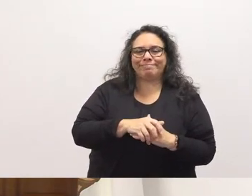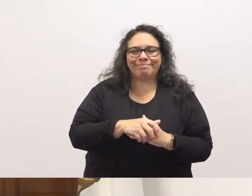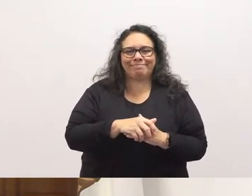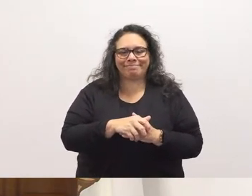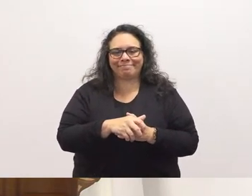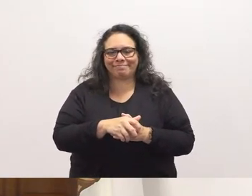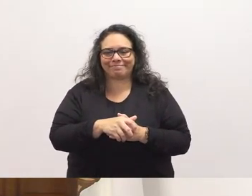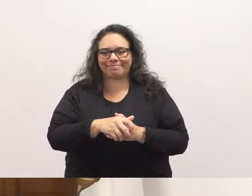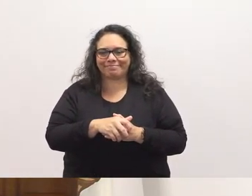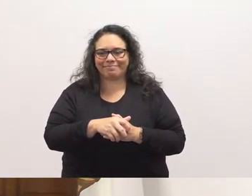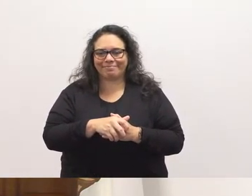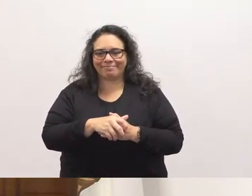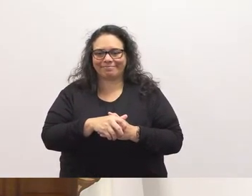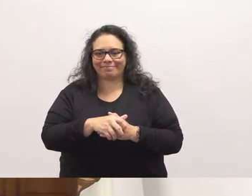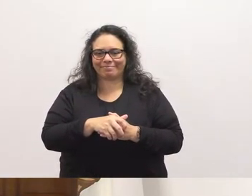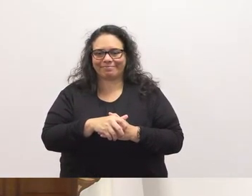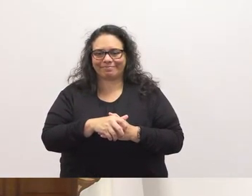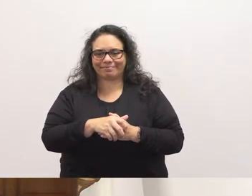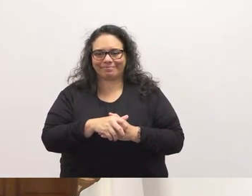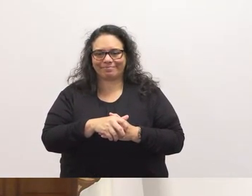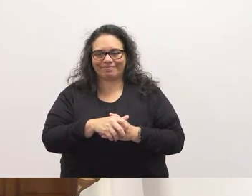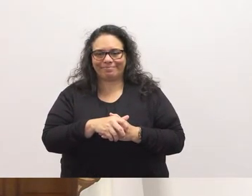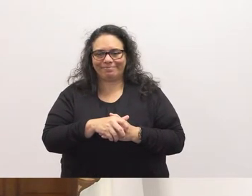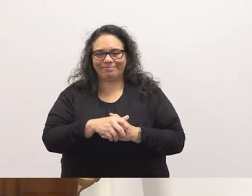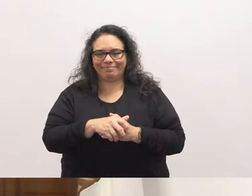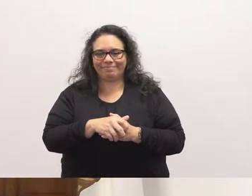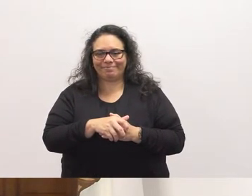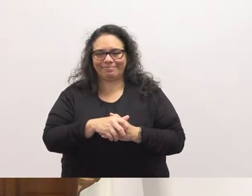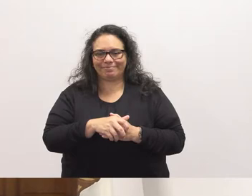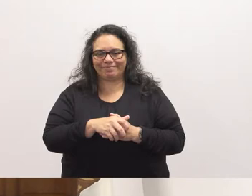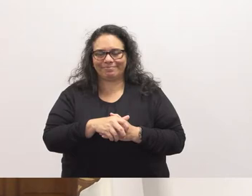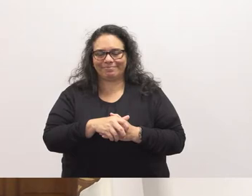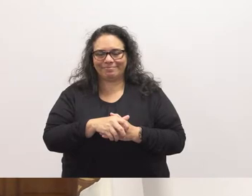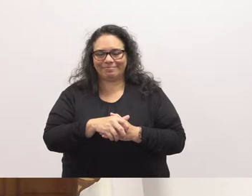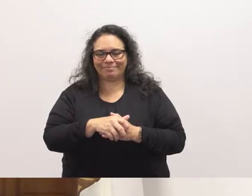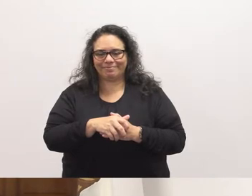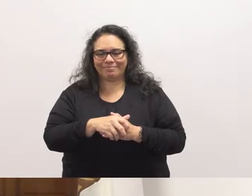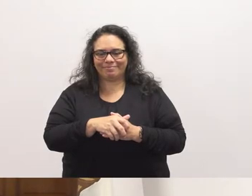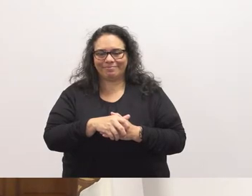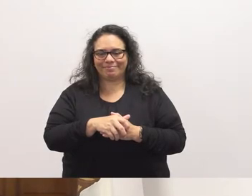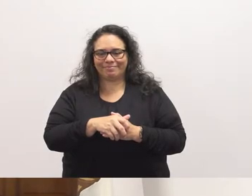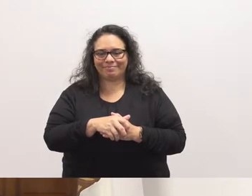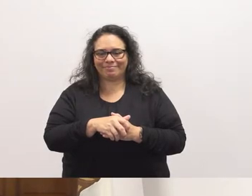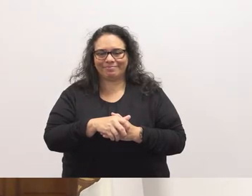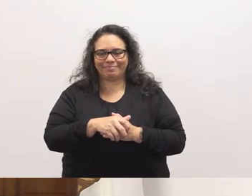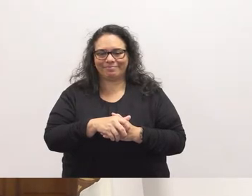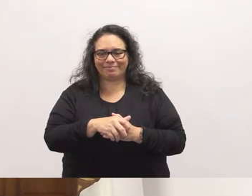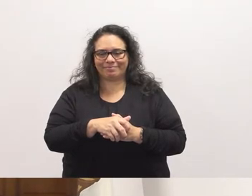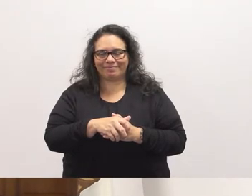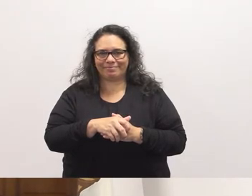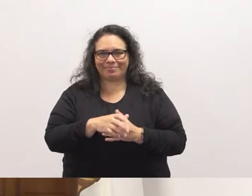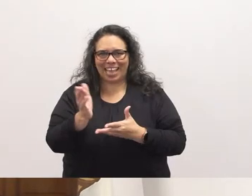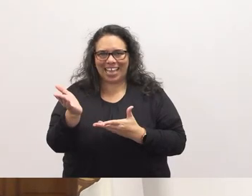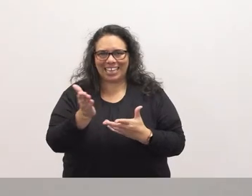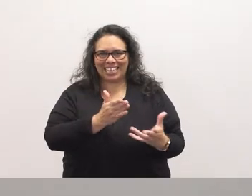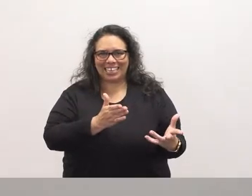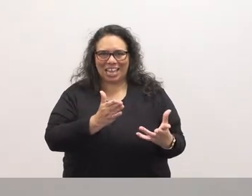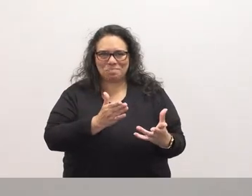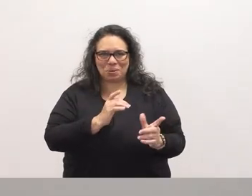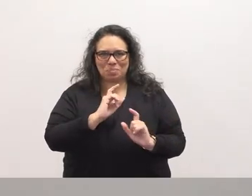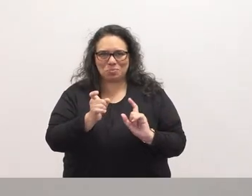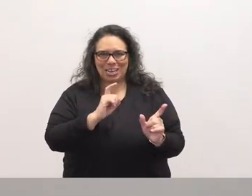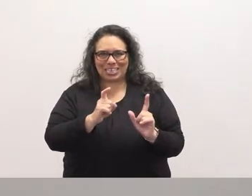Well, this may be the biggest 360 or 180 you've seen, but I actually came with presents for each of the board